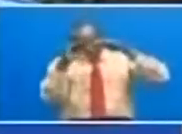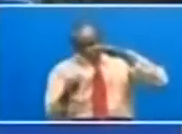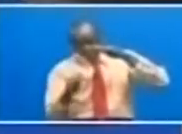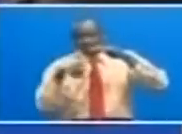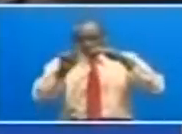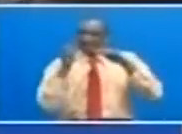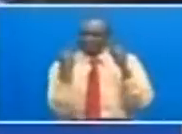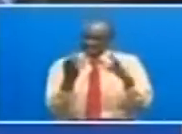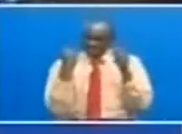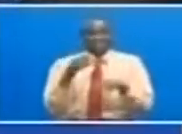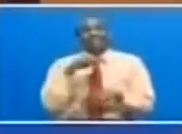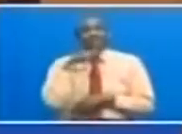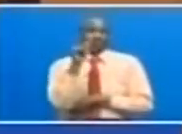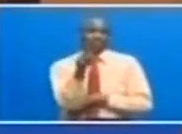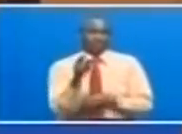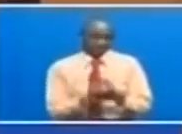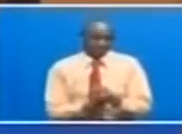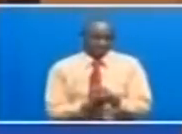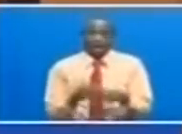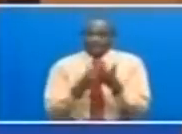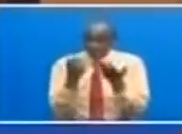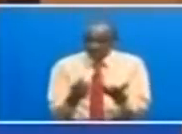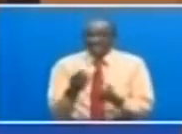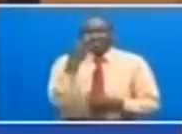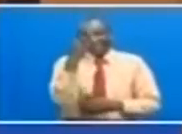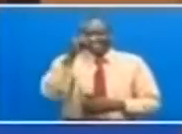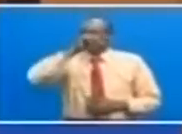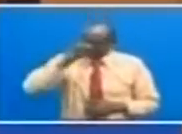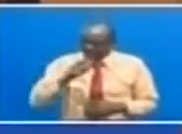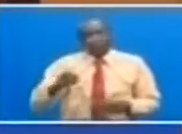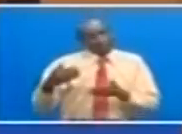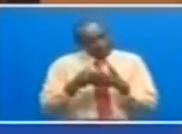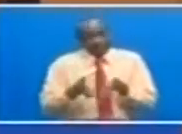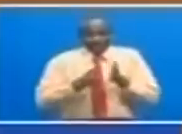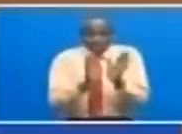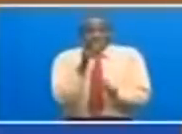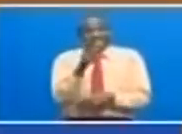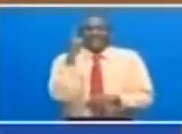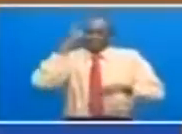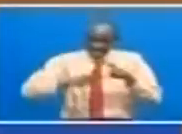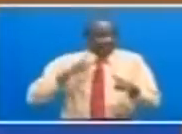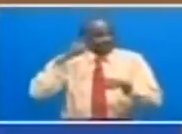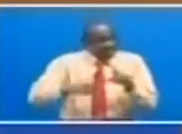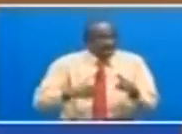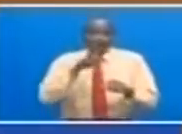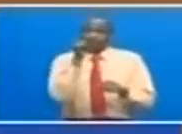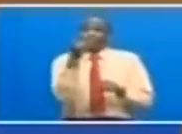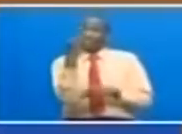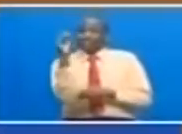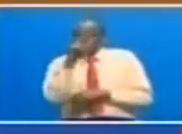the face of the deadly disease. Get this, 30 million babies are born in the region every year. Out of